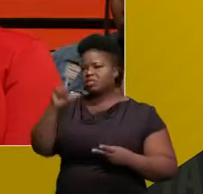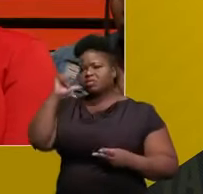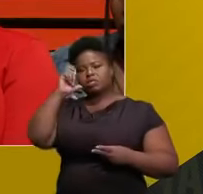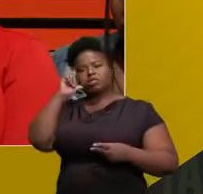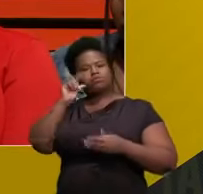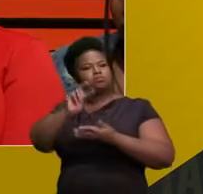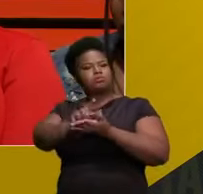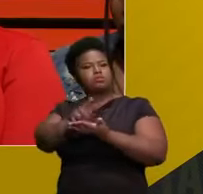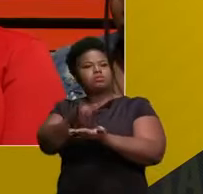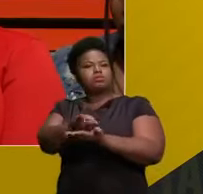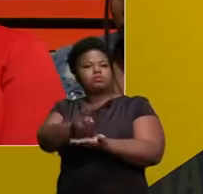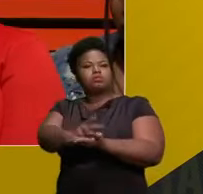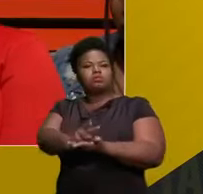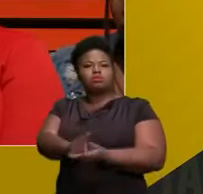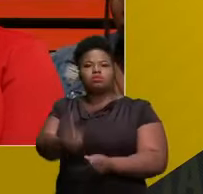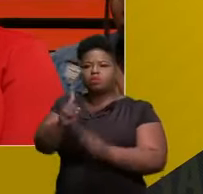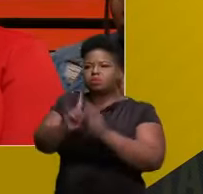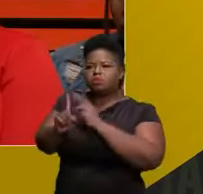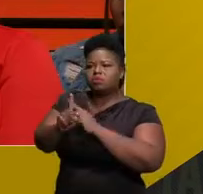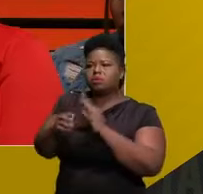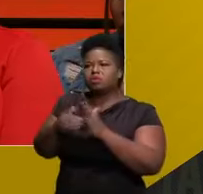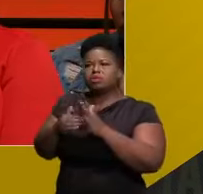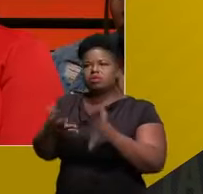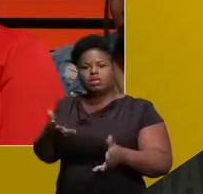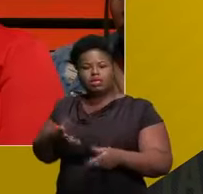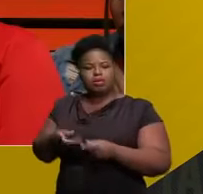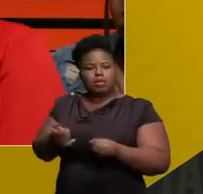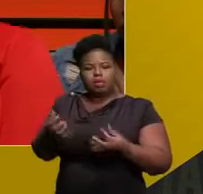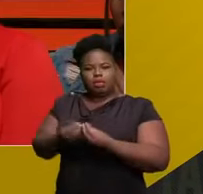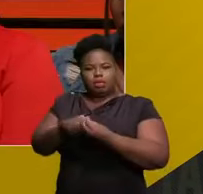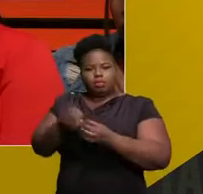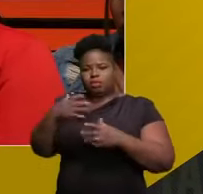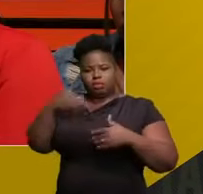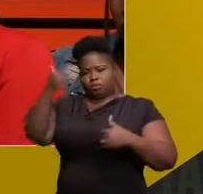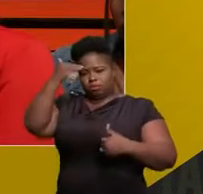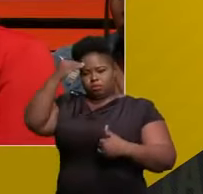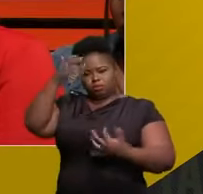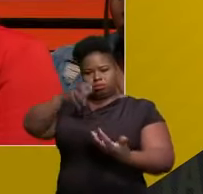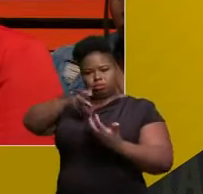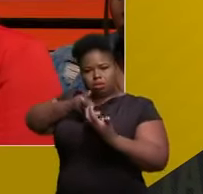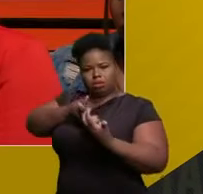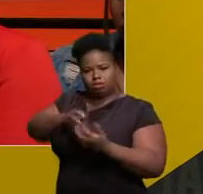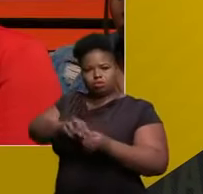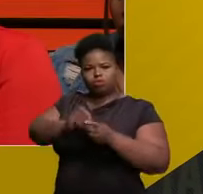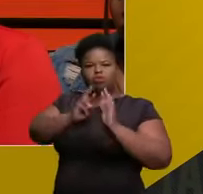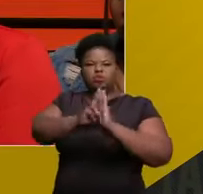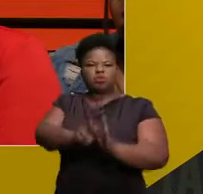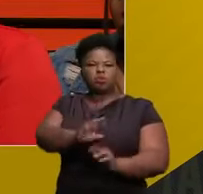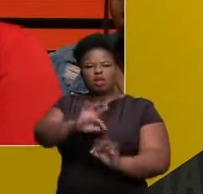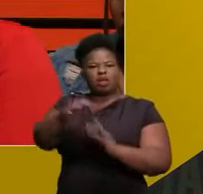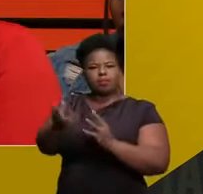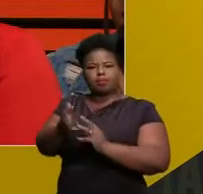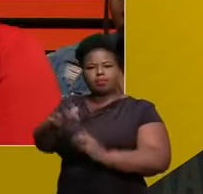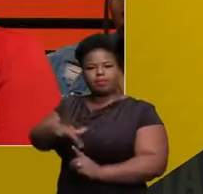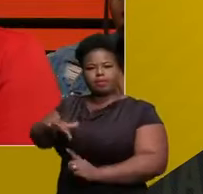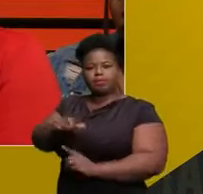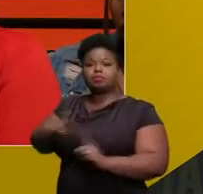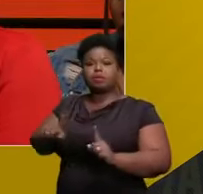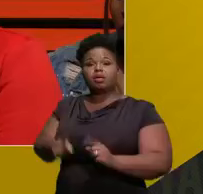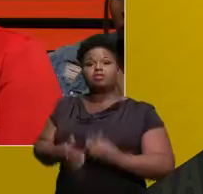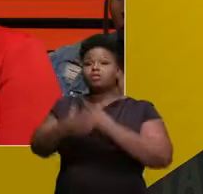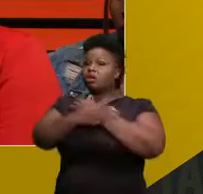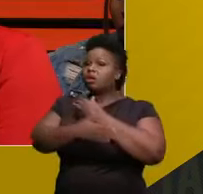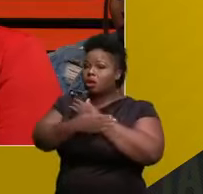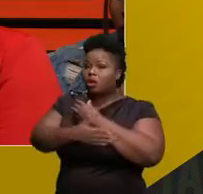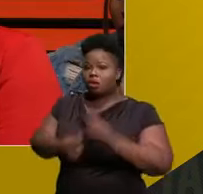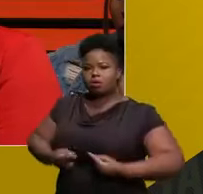struggle to go into certain spaces, you get quite triggered, and you know you've got these physiological responses to certain spaces. And what we are as a country is